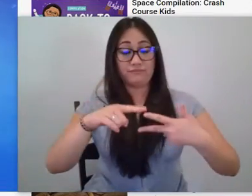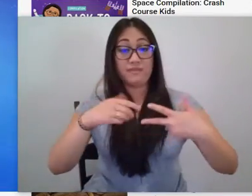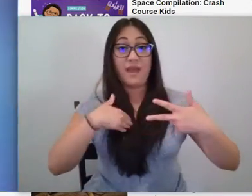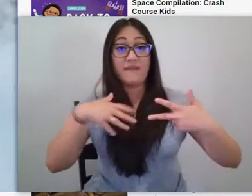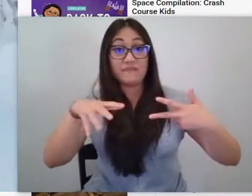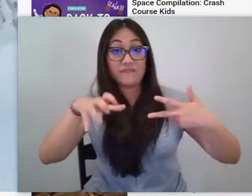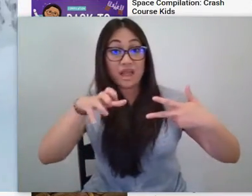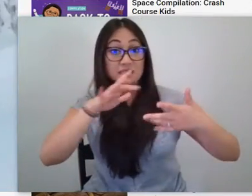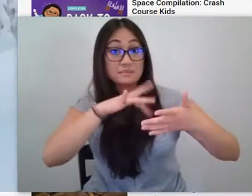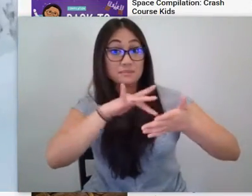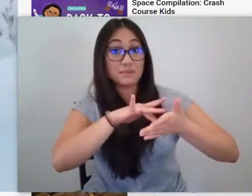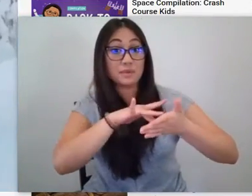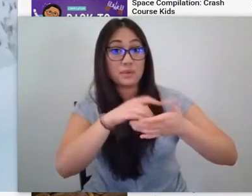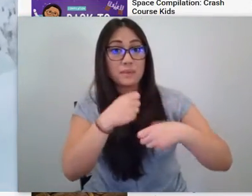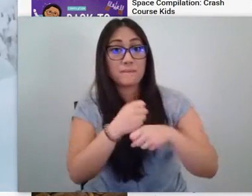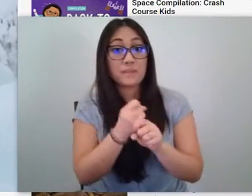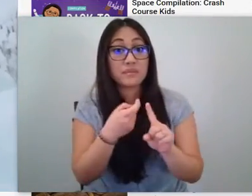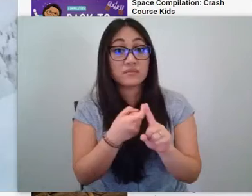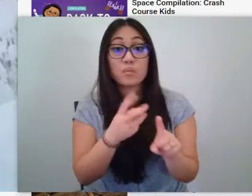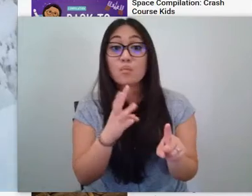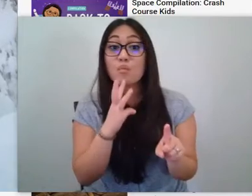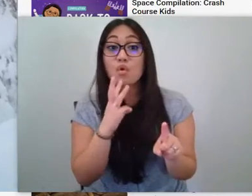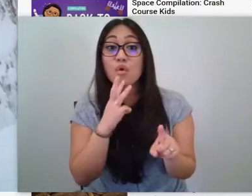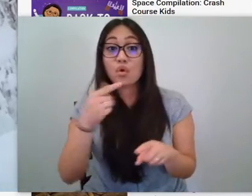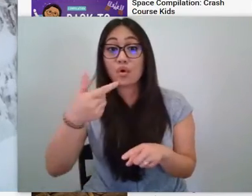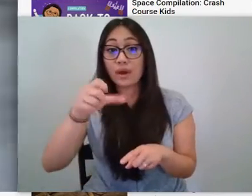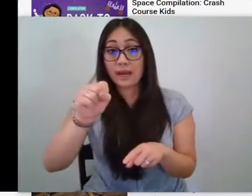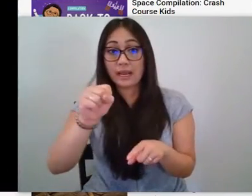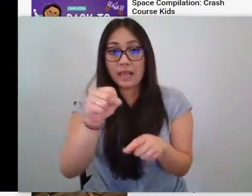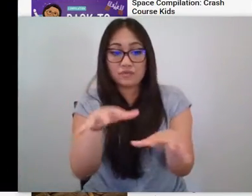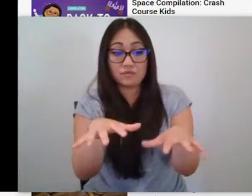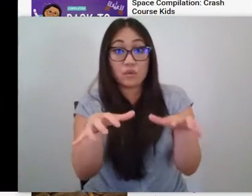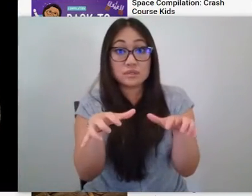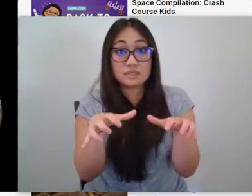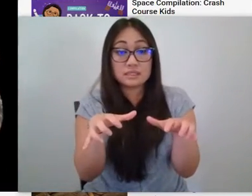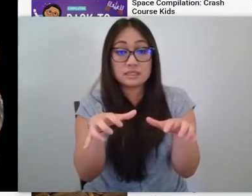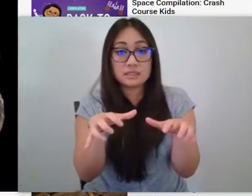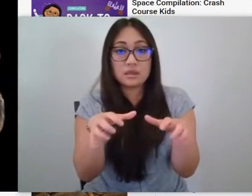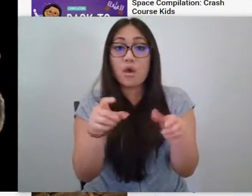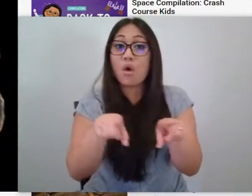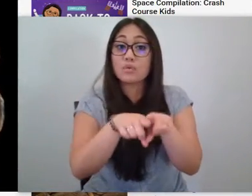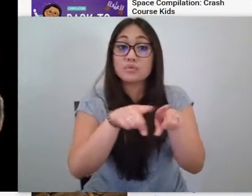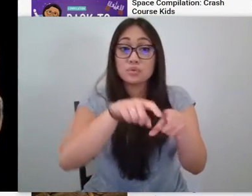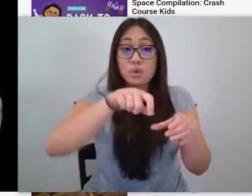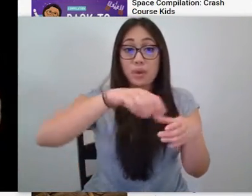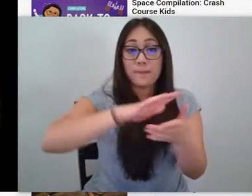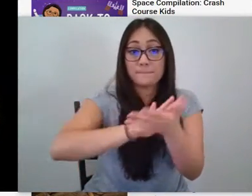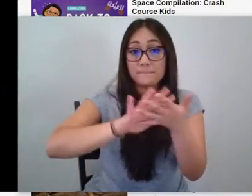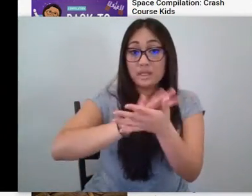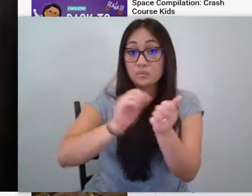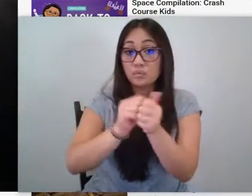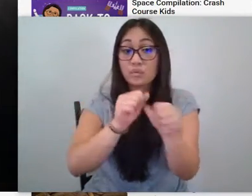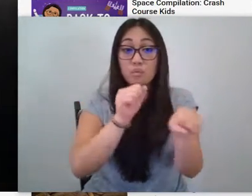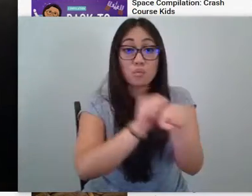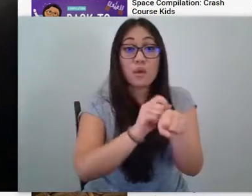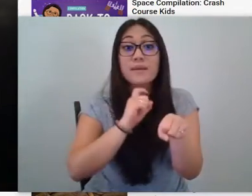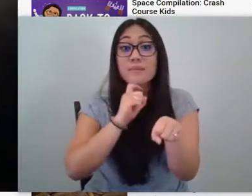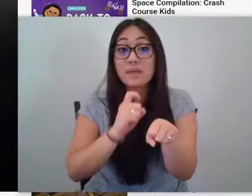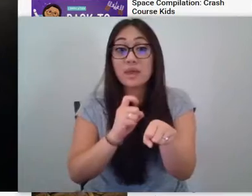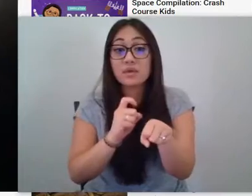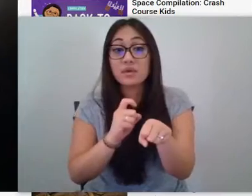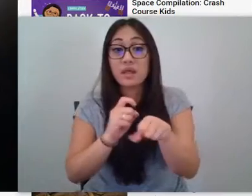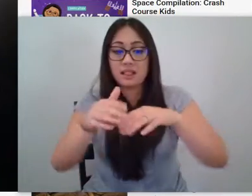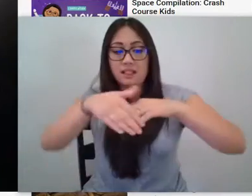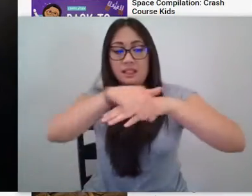made up of water and gases that are frozen. They are mixed with bits of rock and metal too, and are covered by a layer of